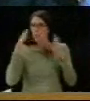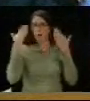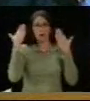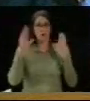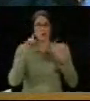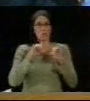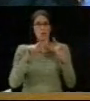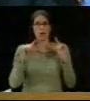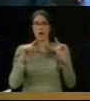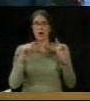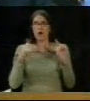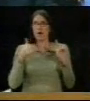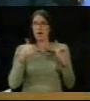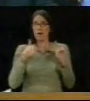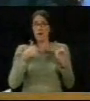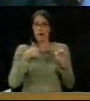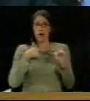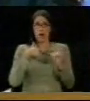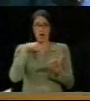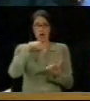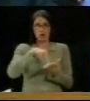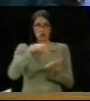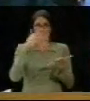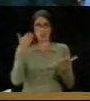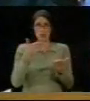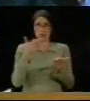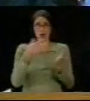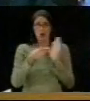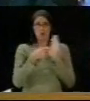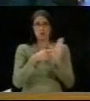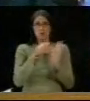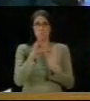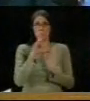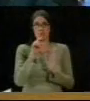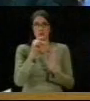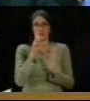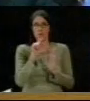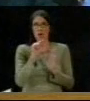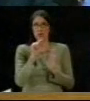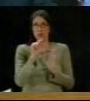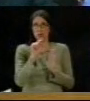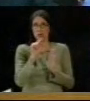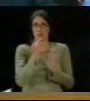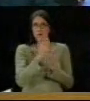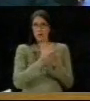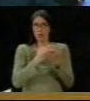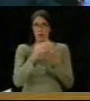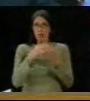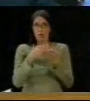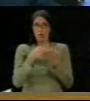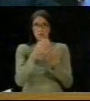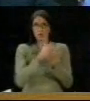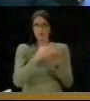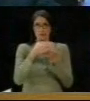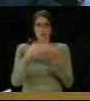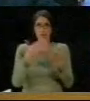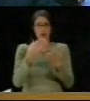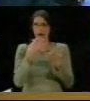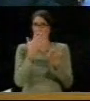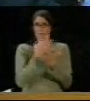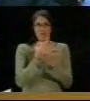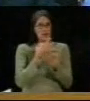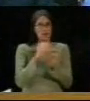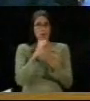of these commissioners here, and I held up the budget. And, funding wasn't mentioned that